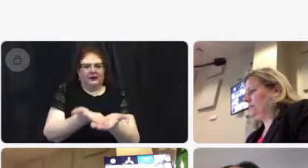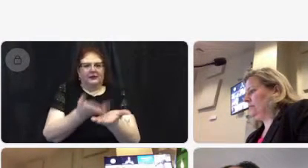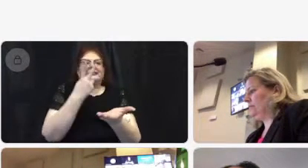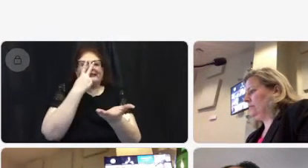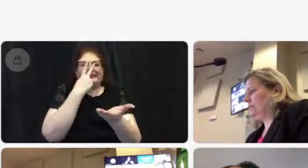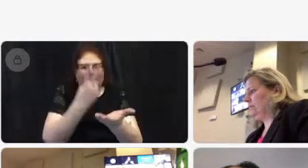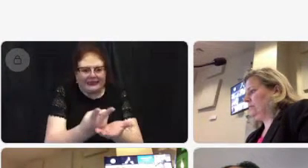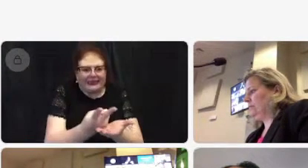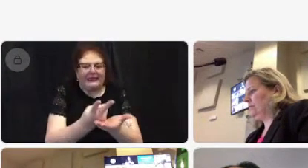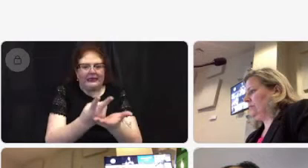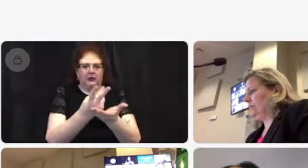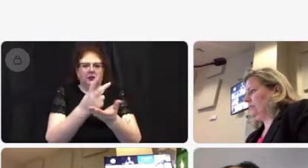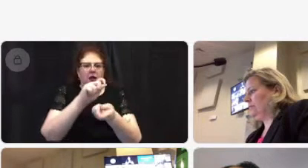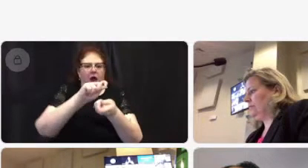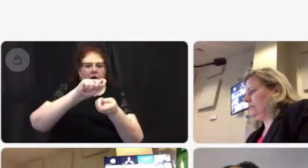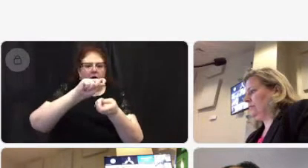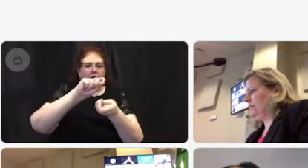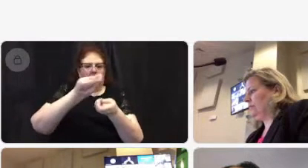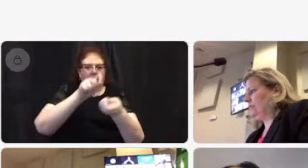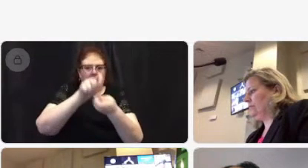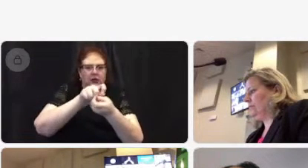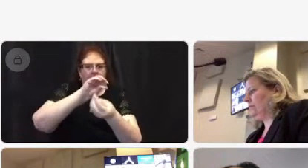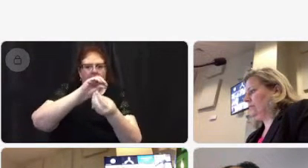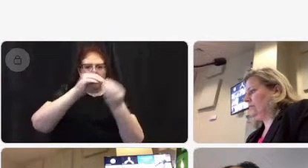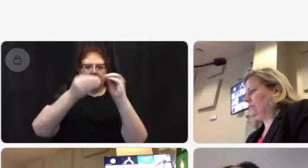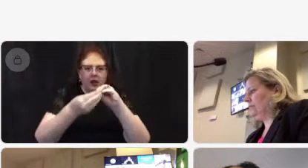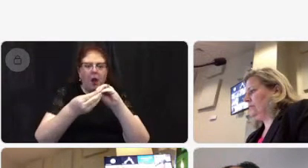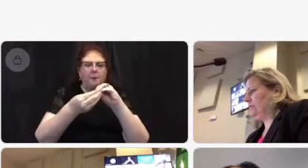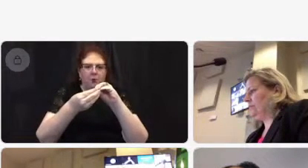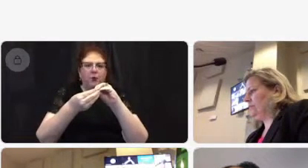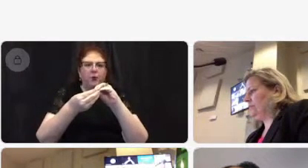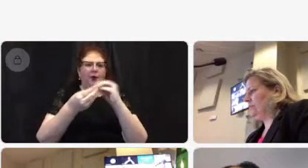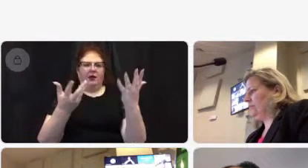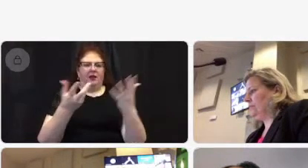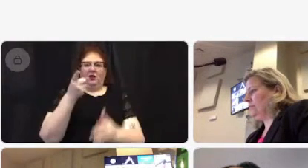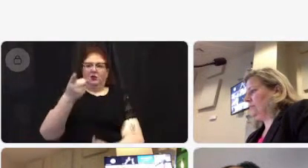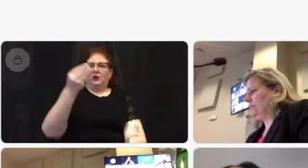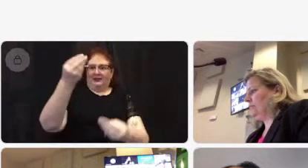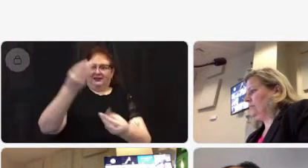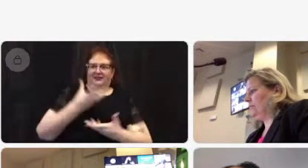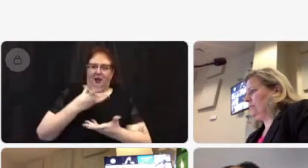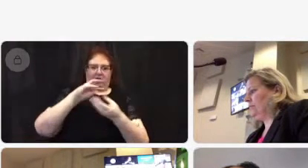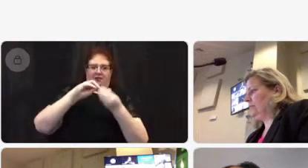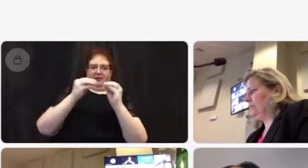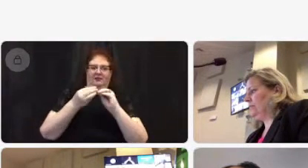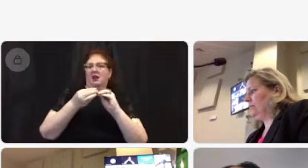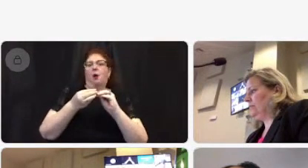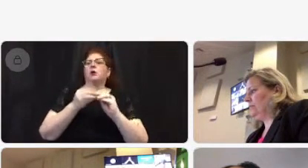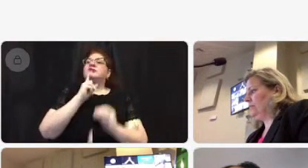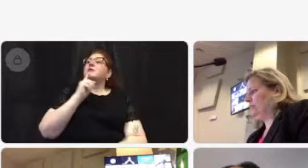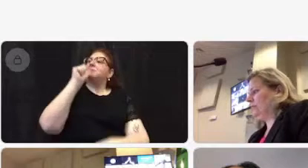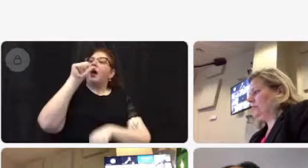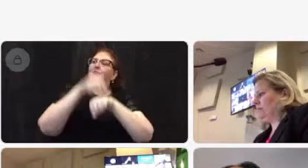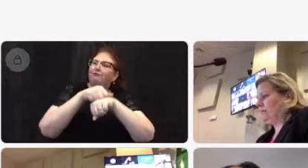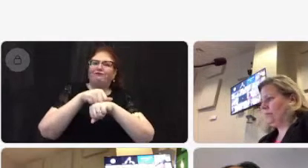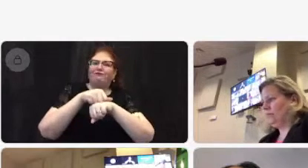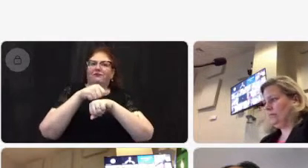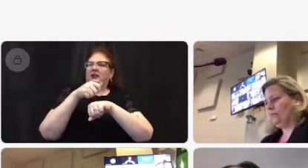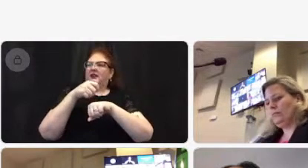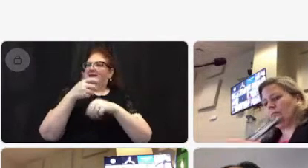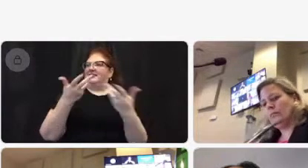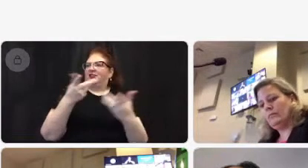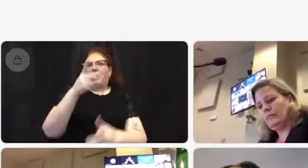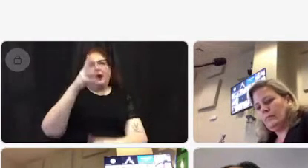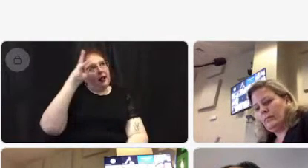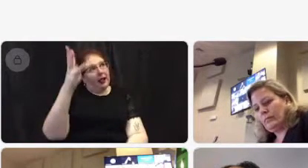on a dollar amount that isn't even in concrete, because I want to know the real exact plan